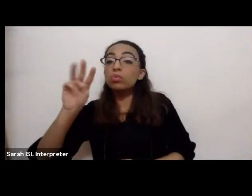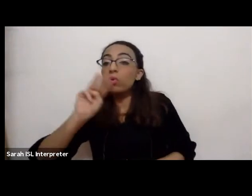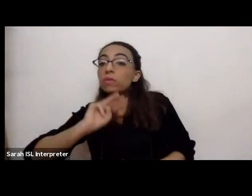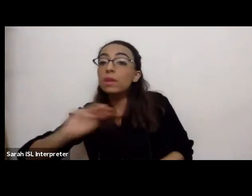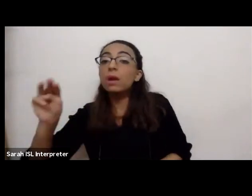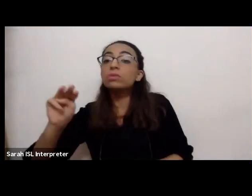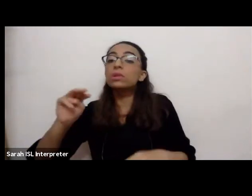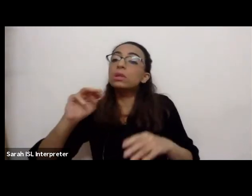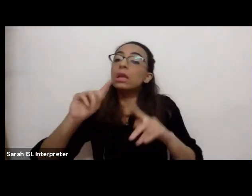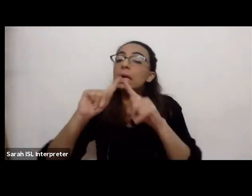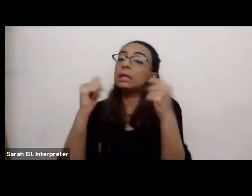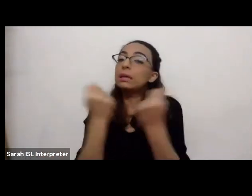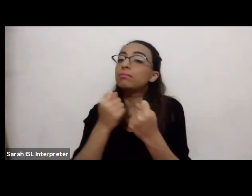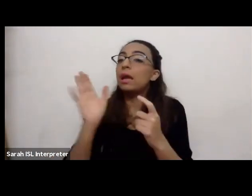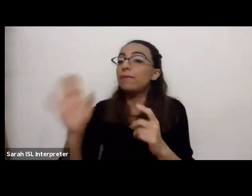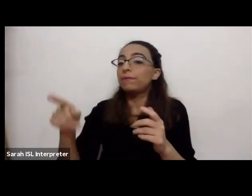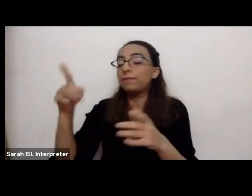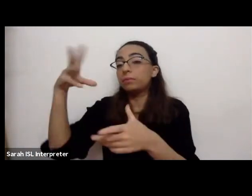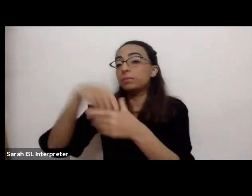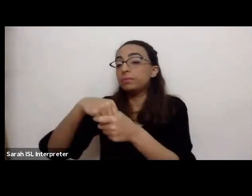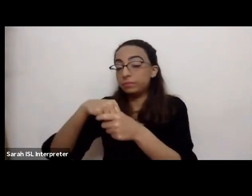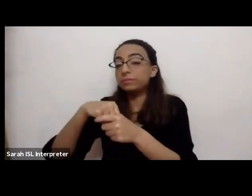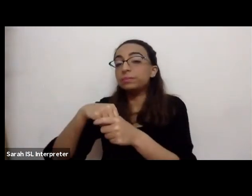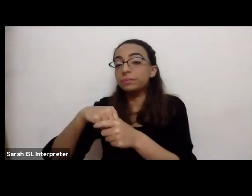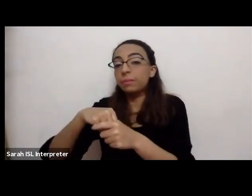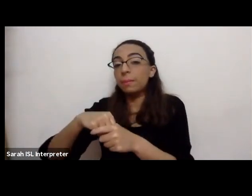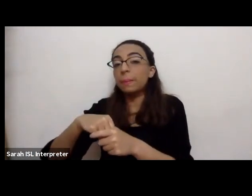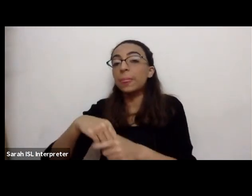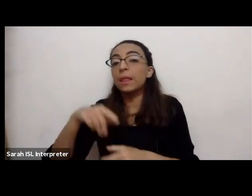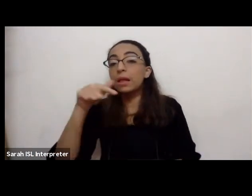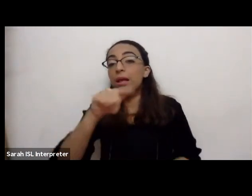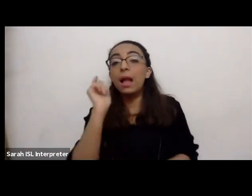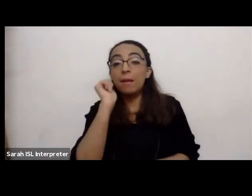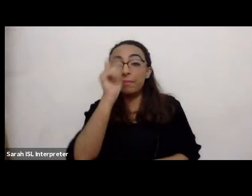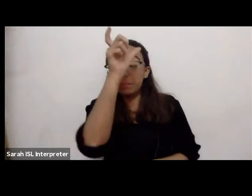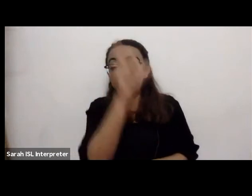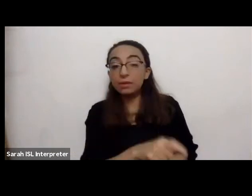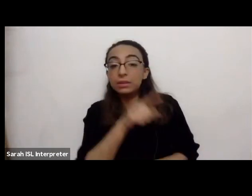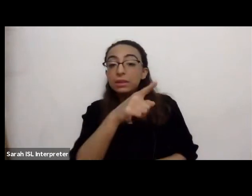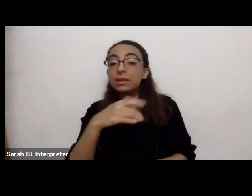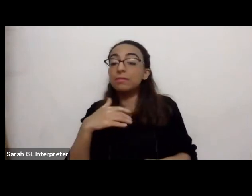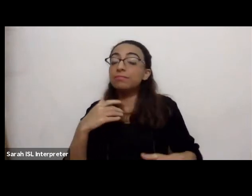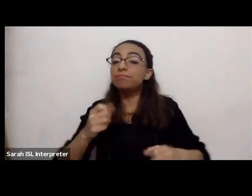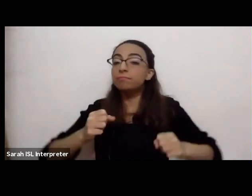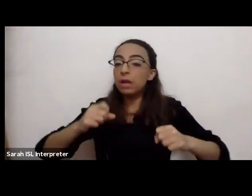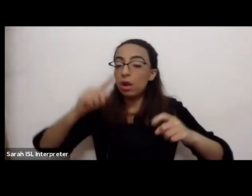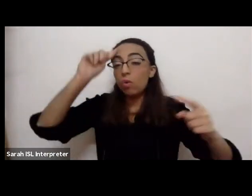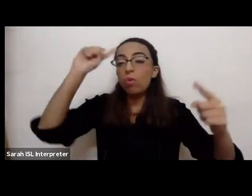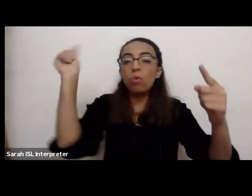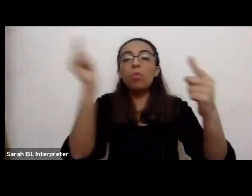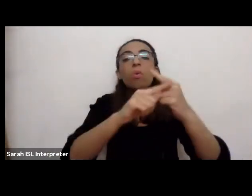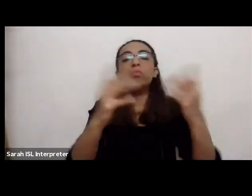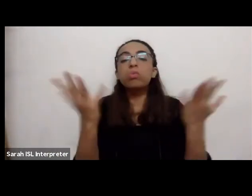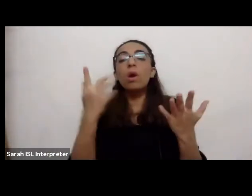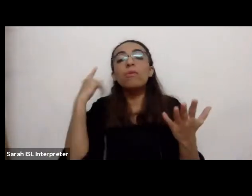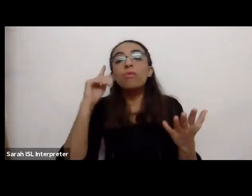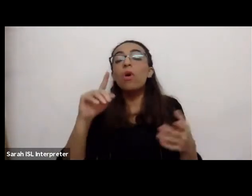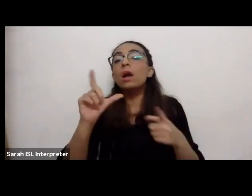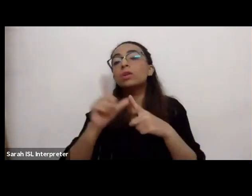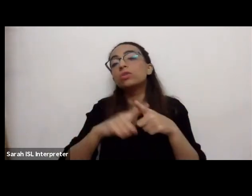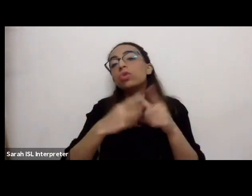strong workforces. Dr. Gupta has cascaded an ambitious goal to employ persons